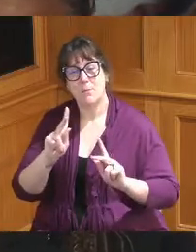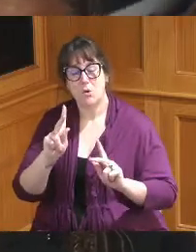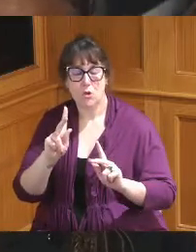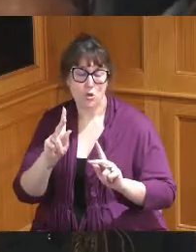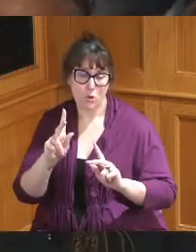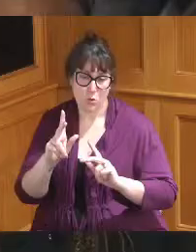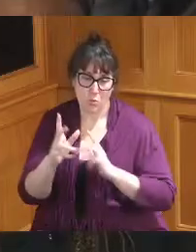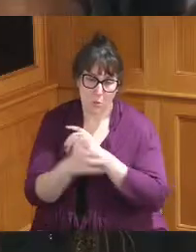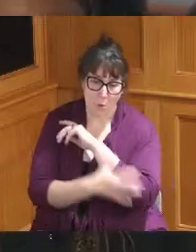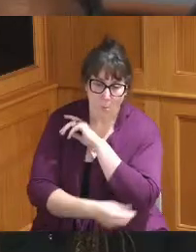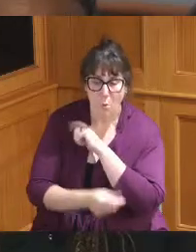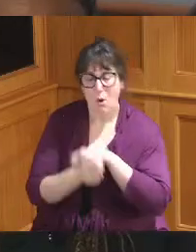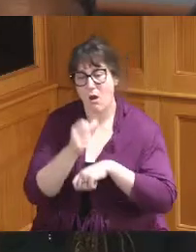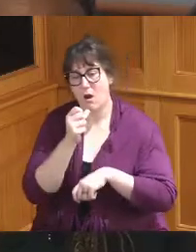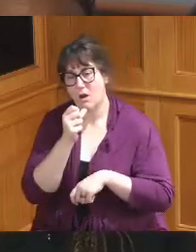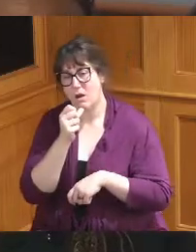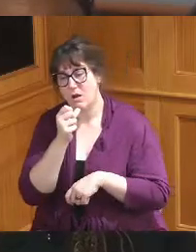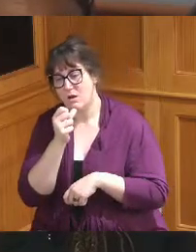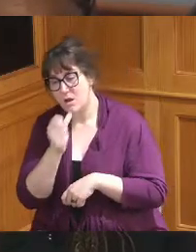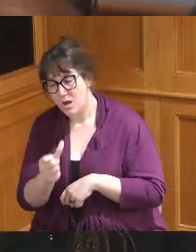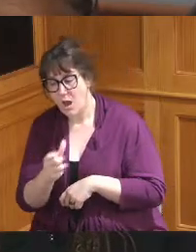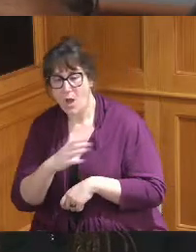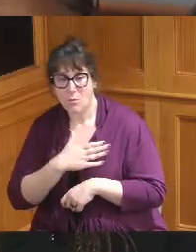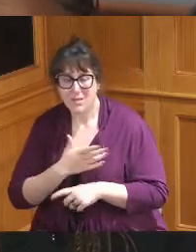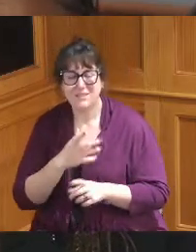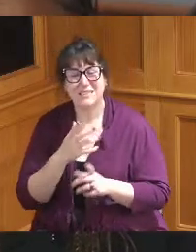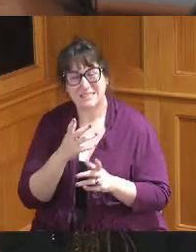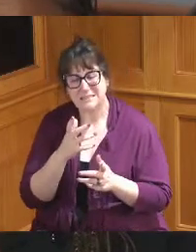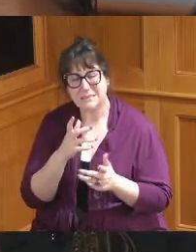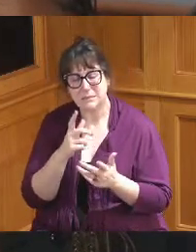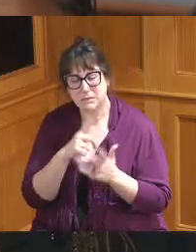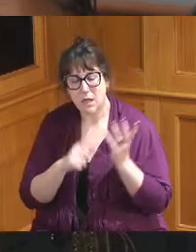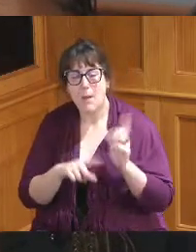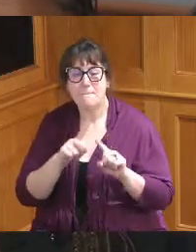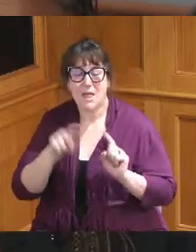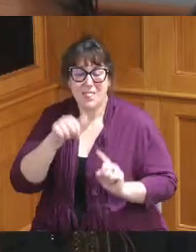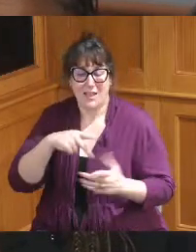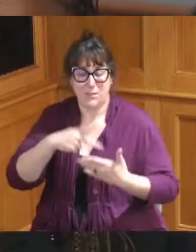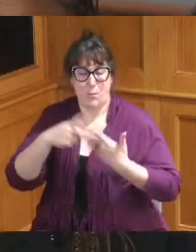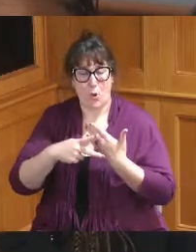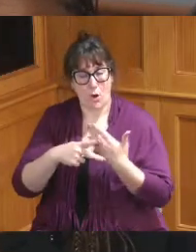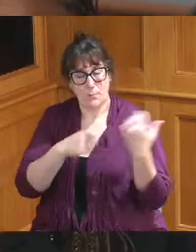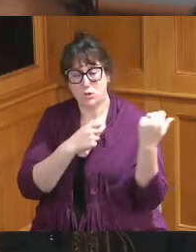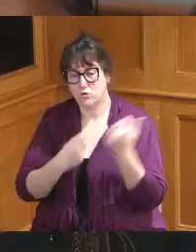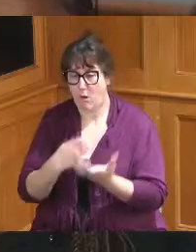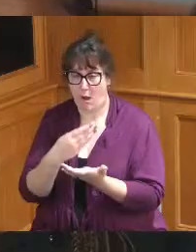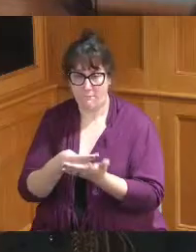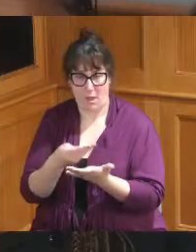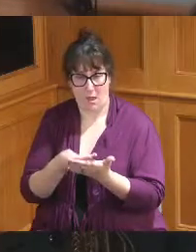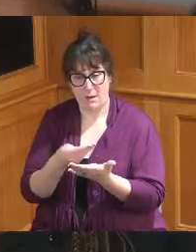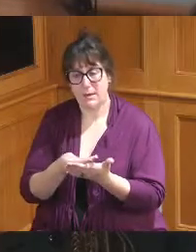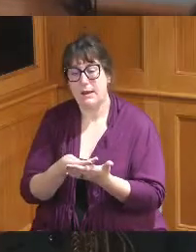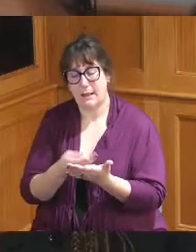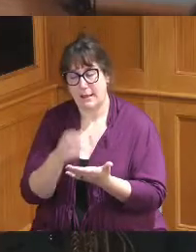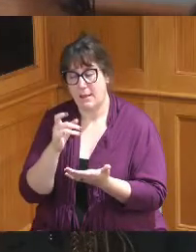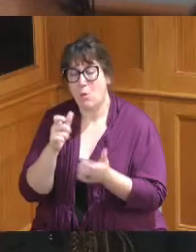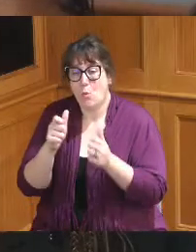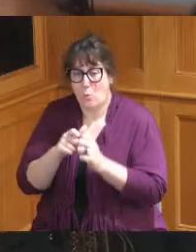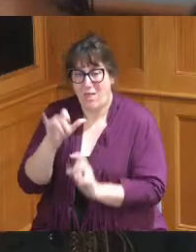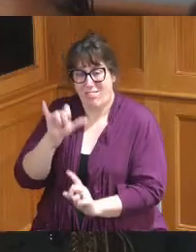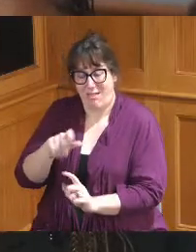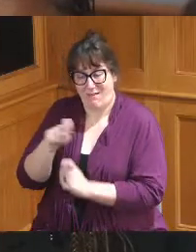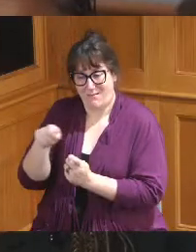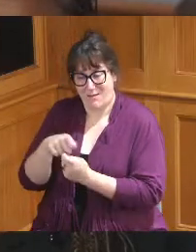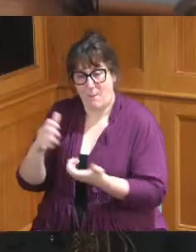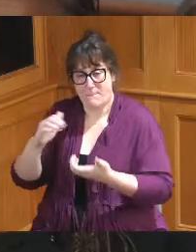door even opened. This program, so there's funding, strong funding in that partnership.